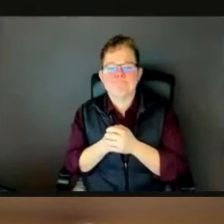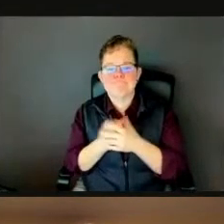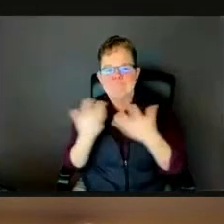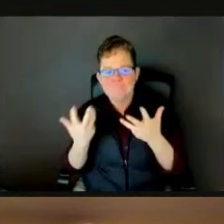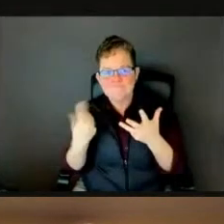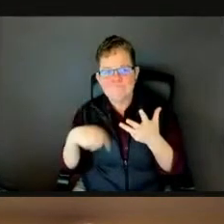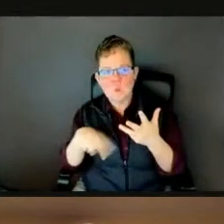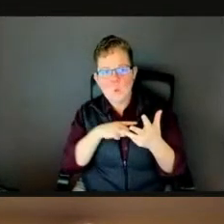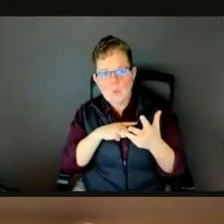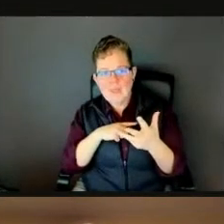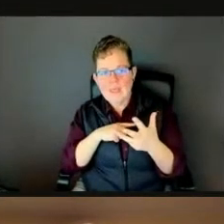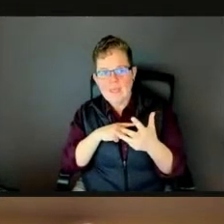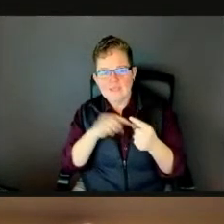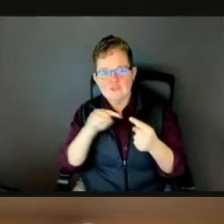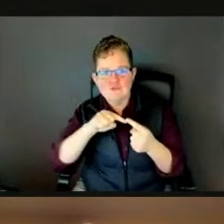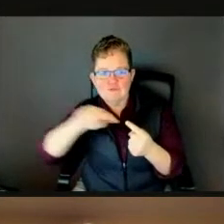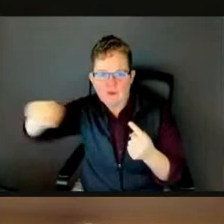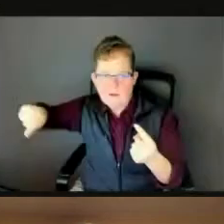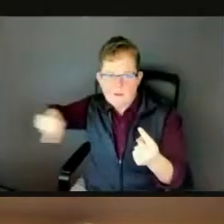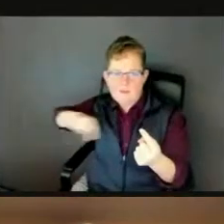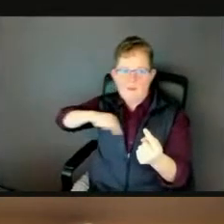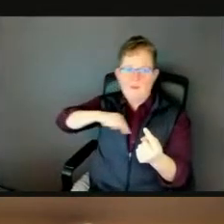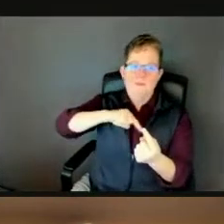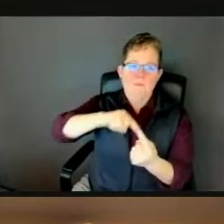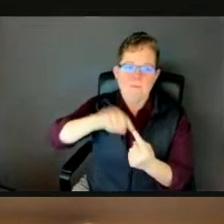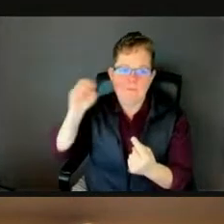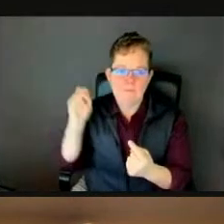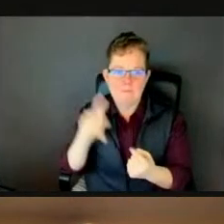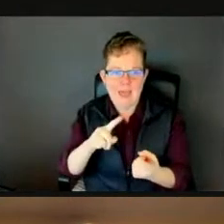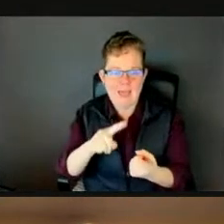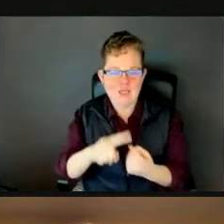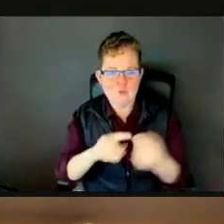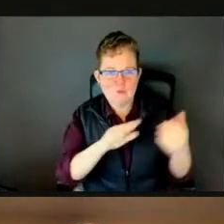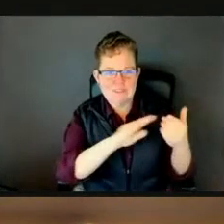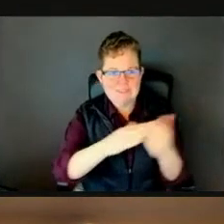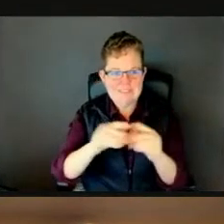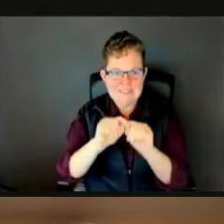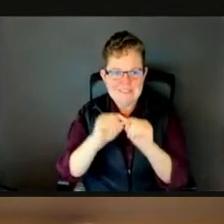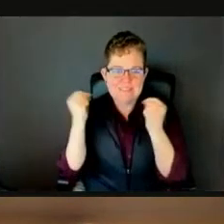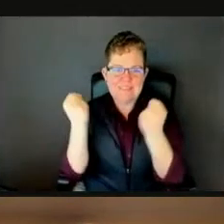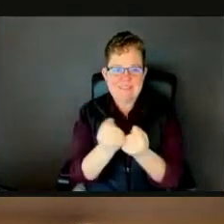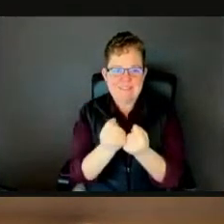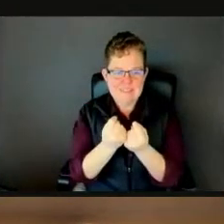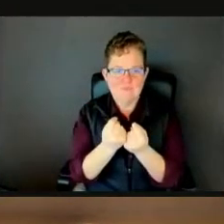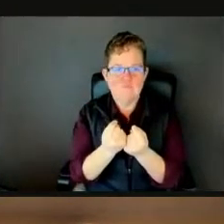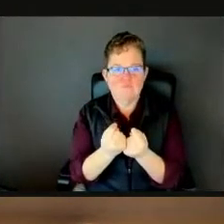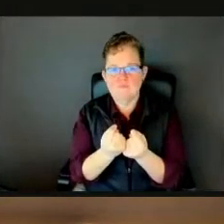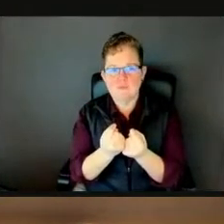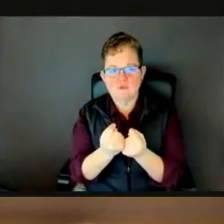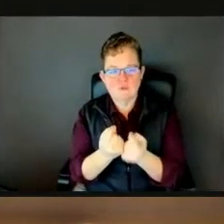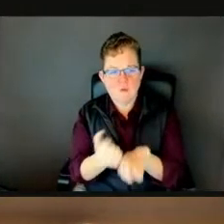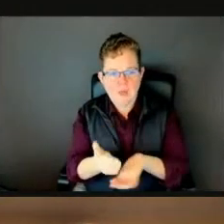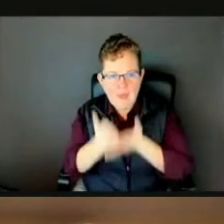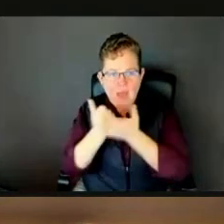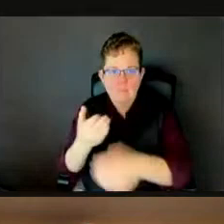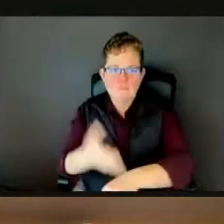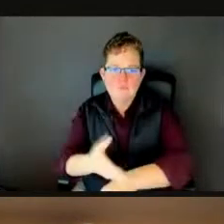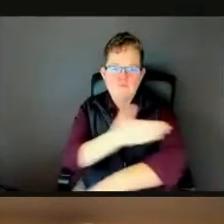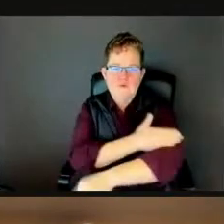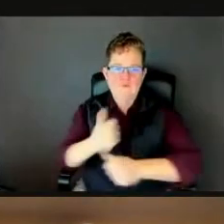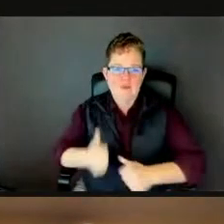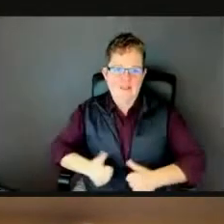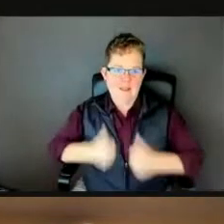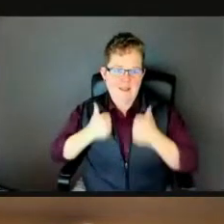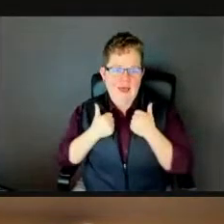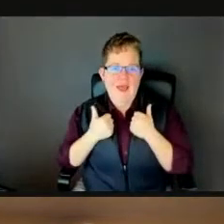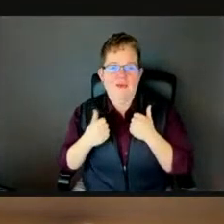So we come back to it rolling to the city team to have any kind of livability and this potential nonprofit